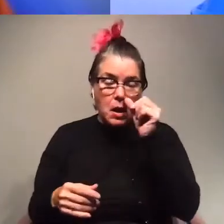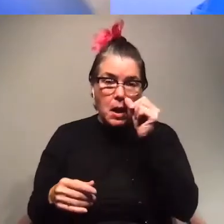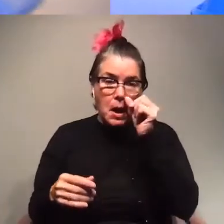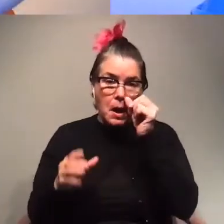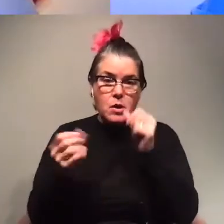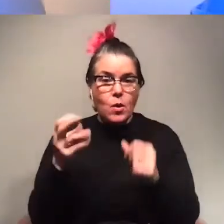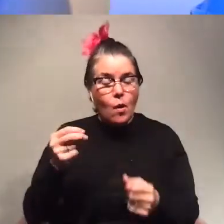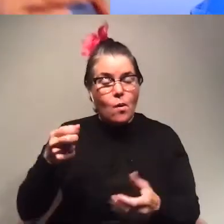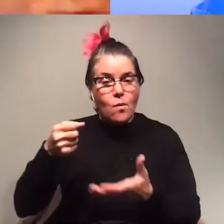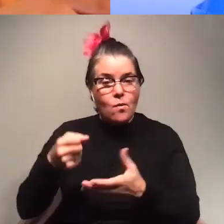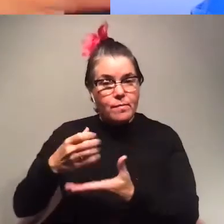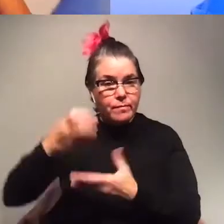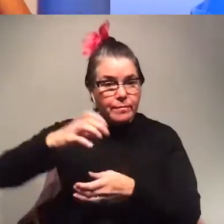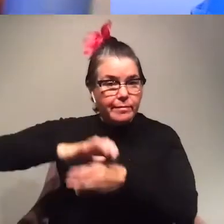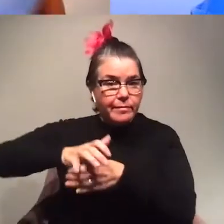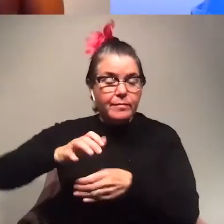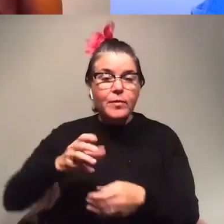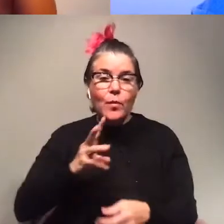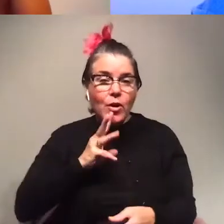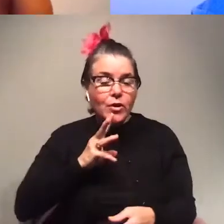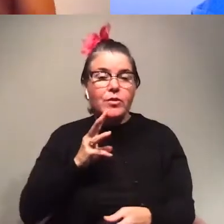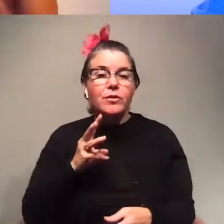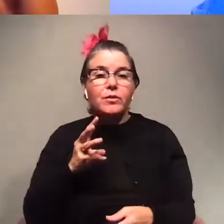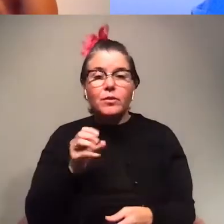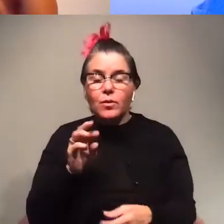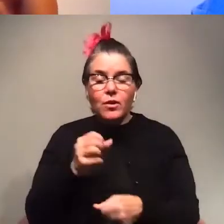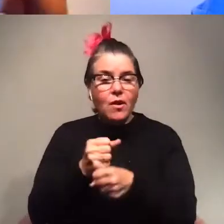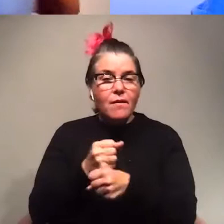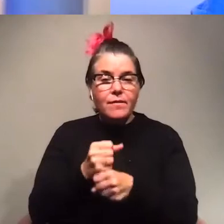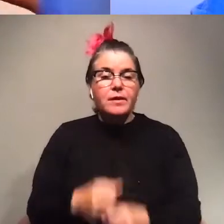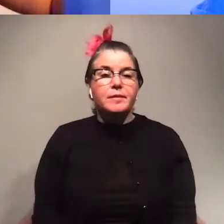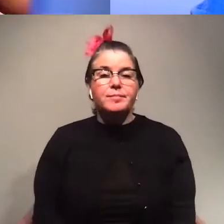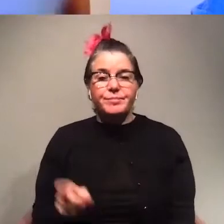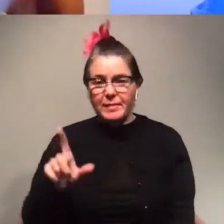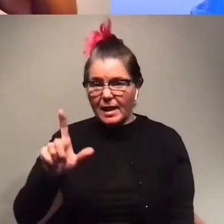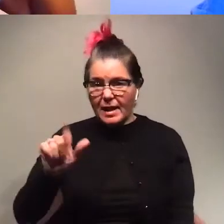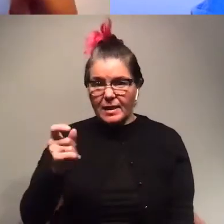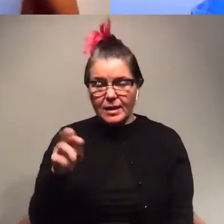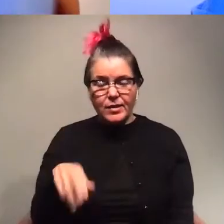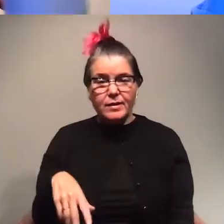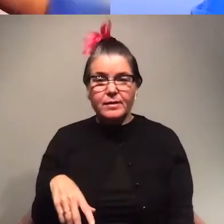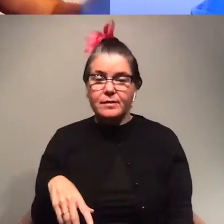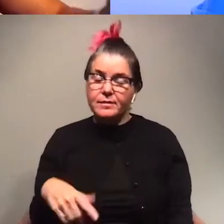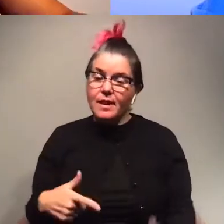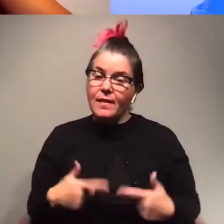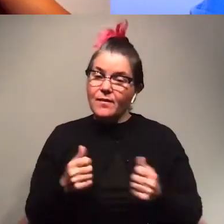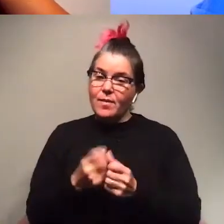mug, whether that's your water jug, this is like a liter, and then your coffee. I live with